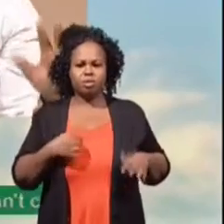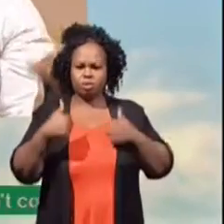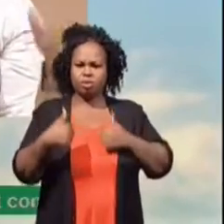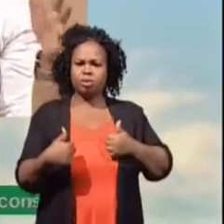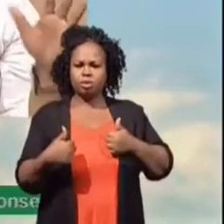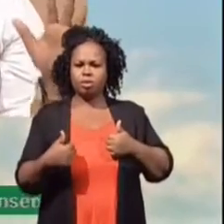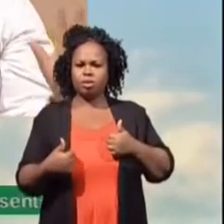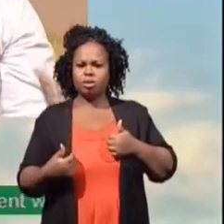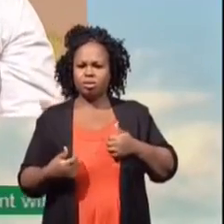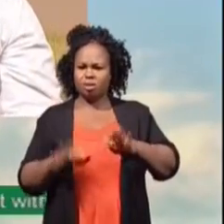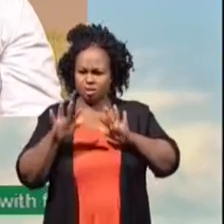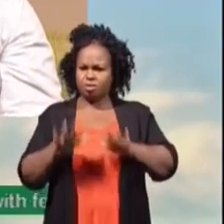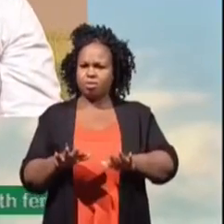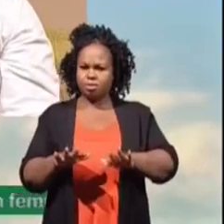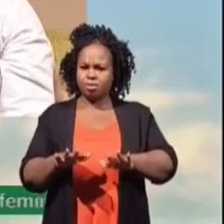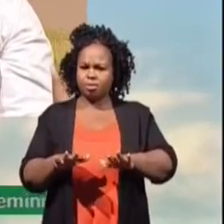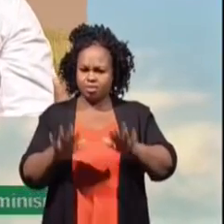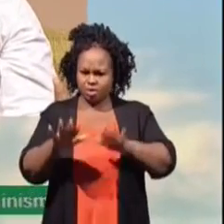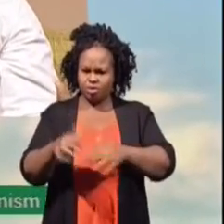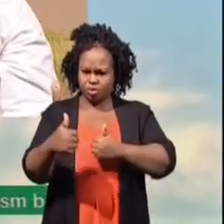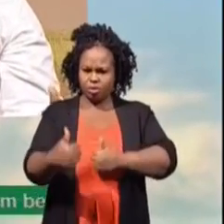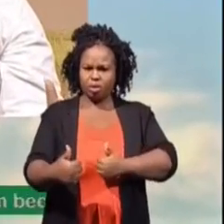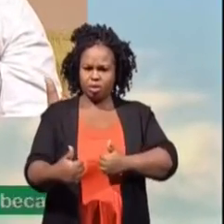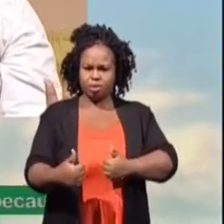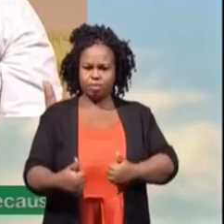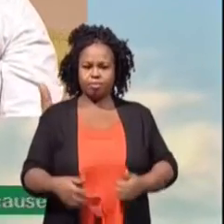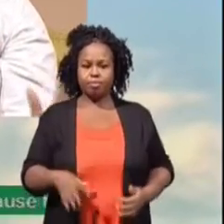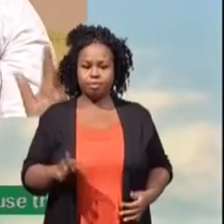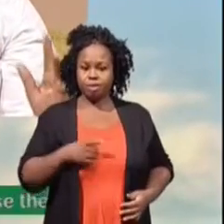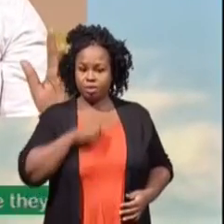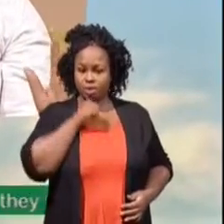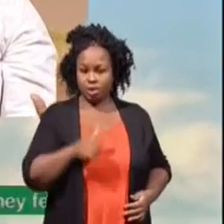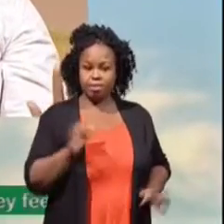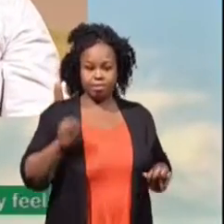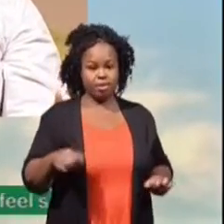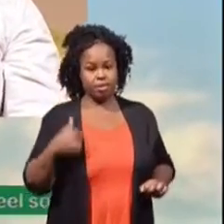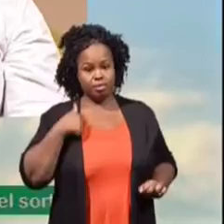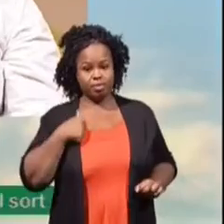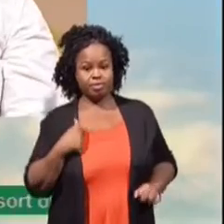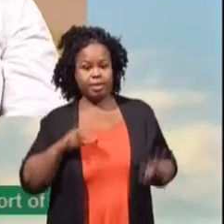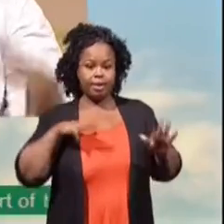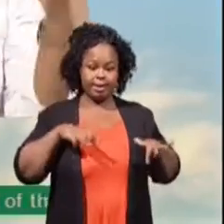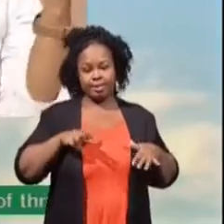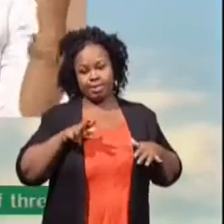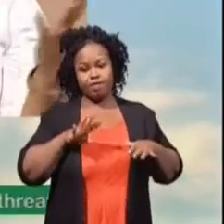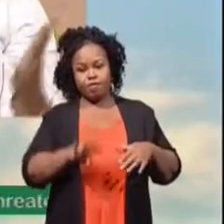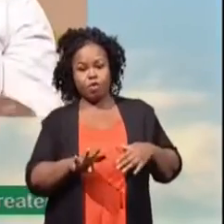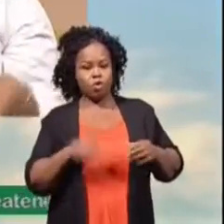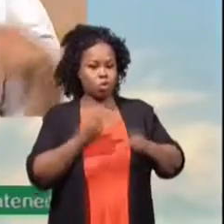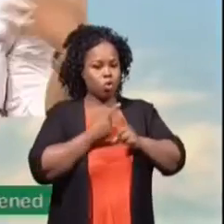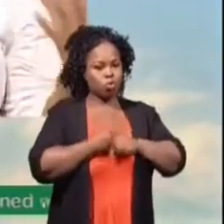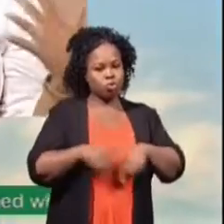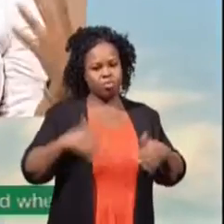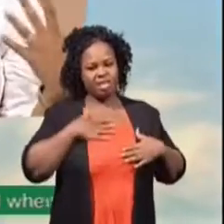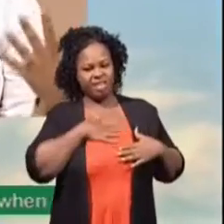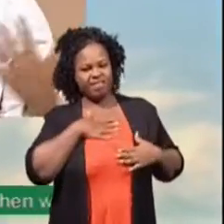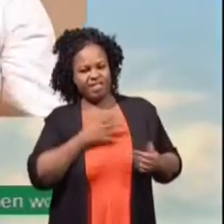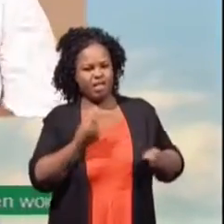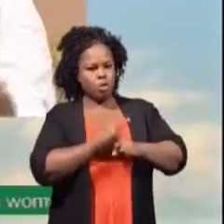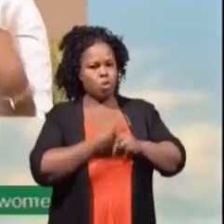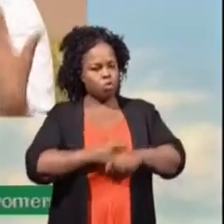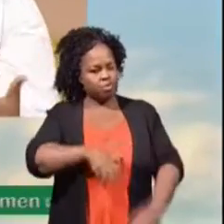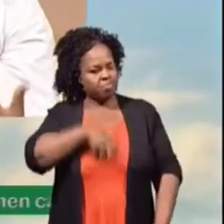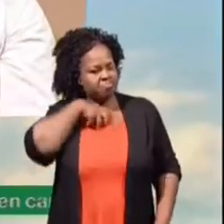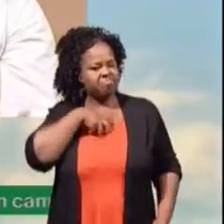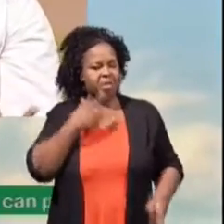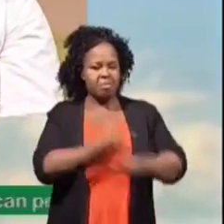would see, he would sit down and I had to calm down. And I would say to him, listen, I've been like this since 1984. I can